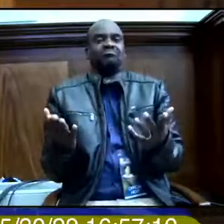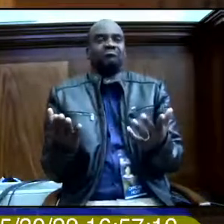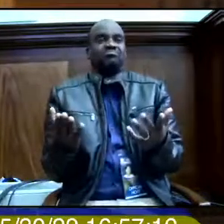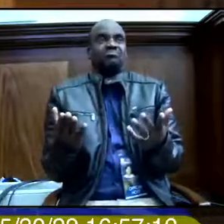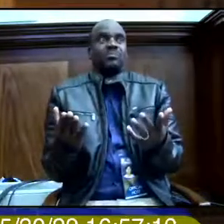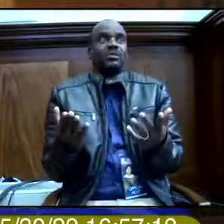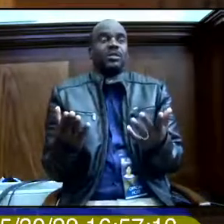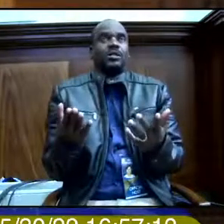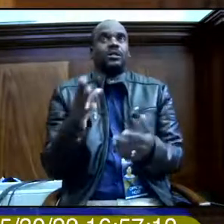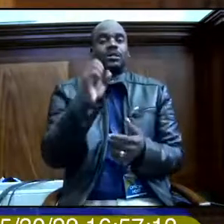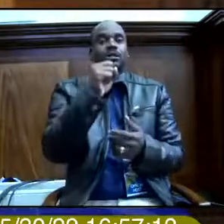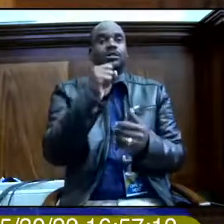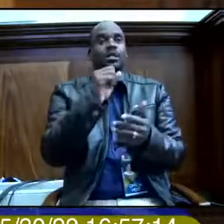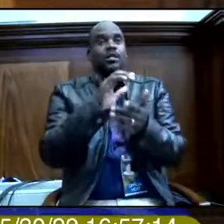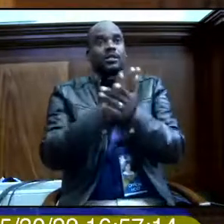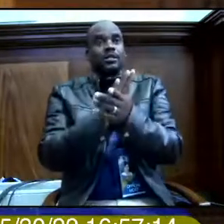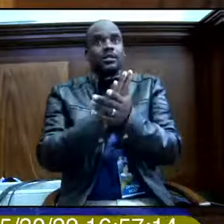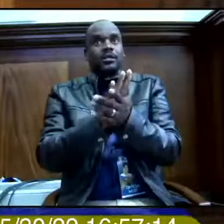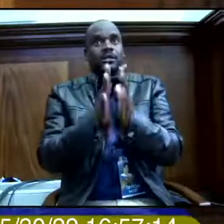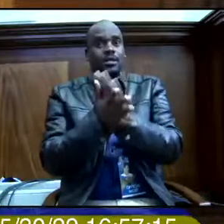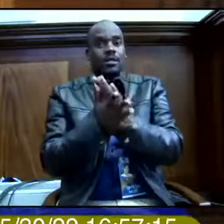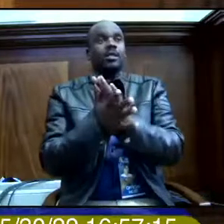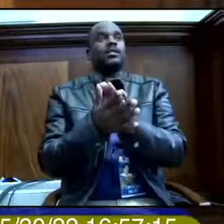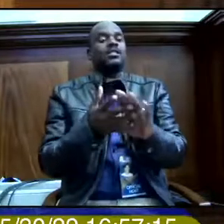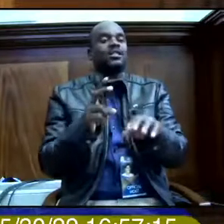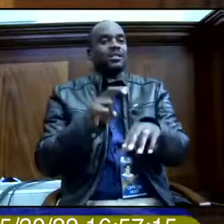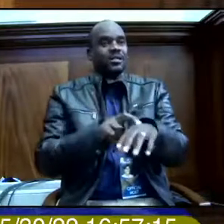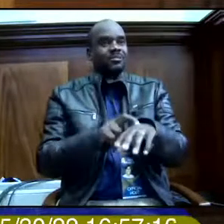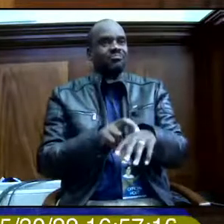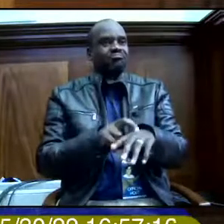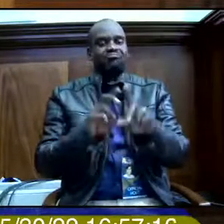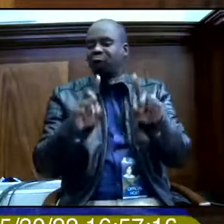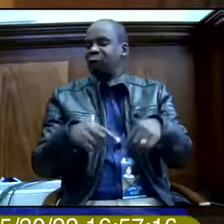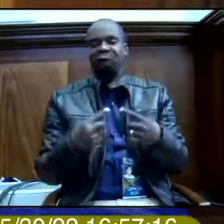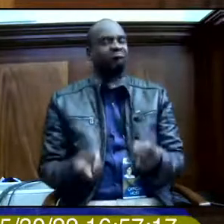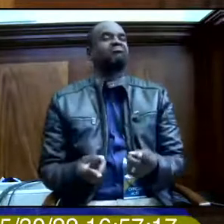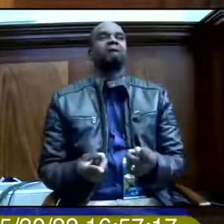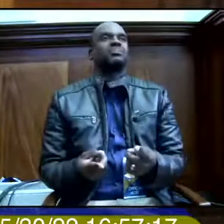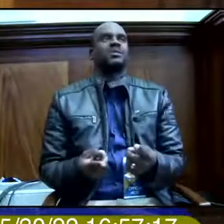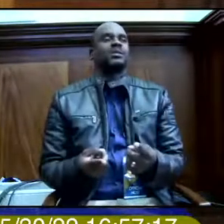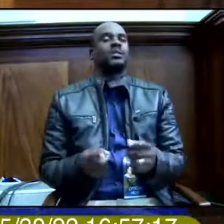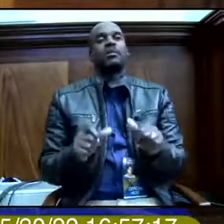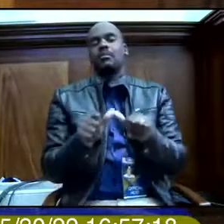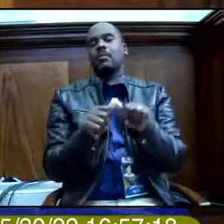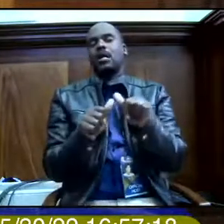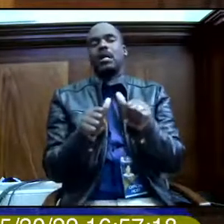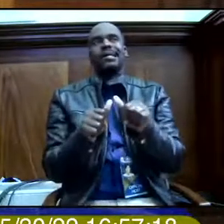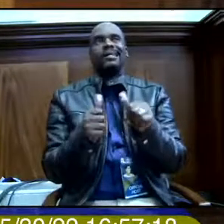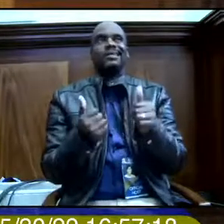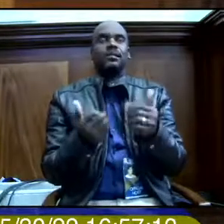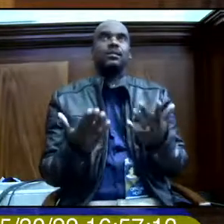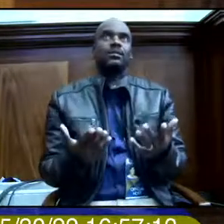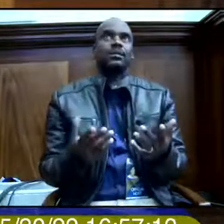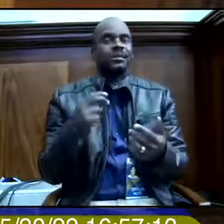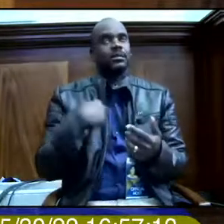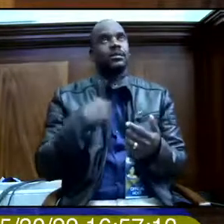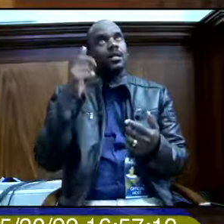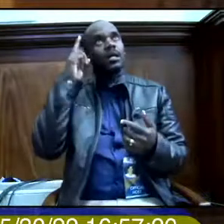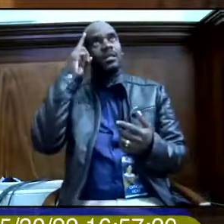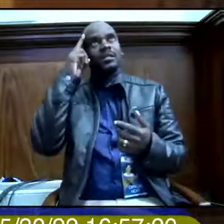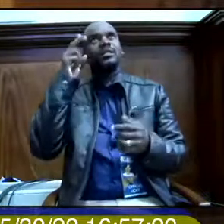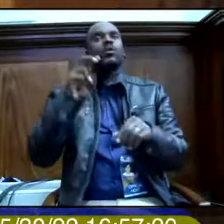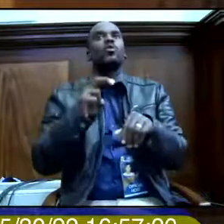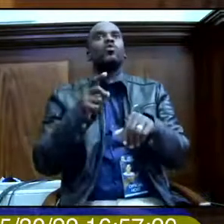oh this matter has been raised so so so so many times but at least i i think we